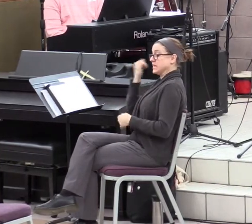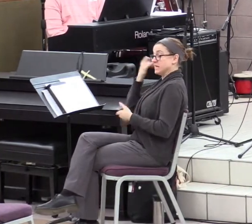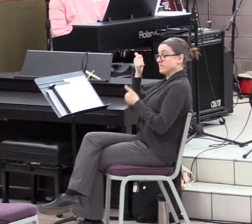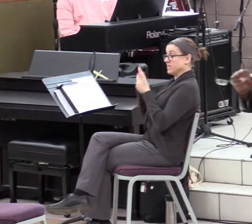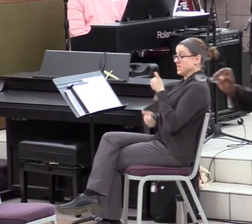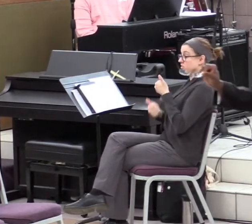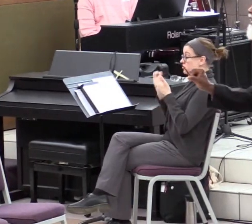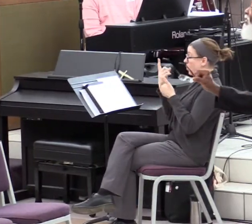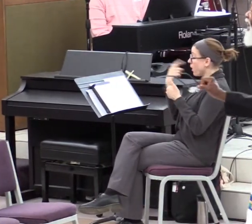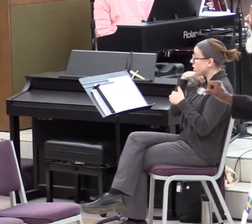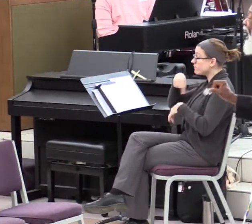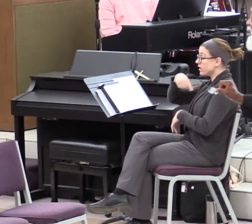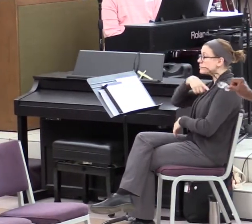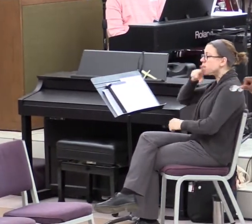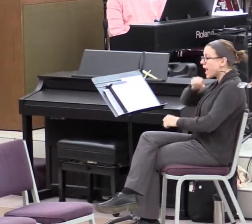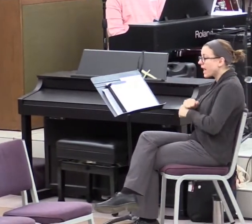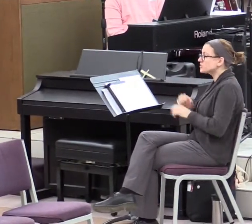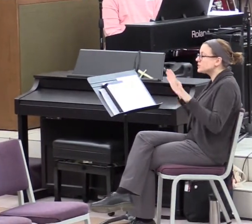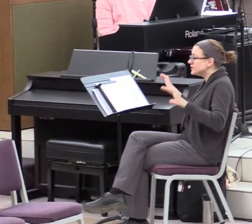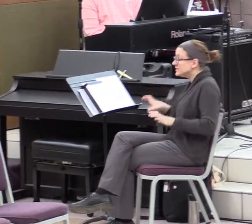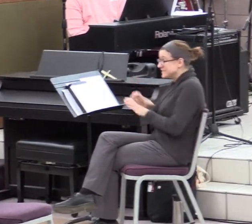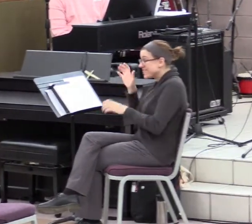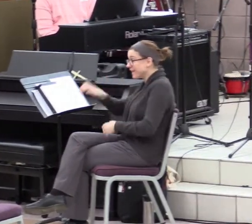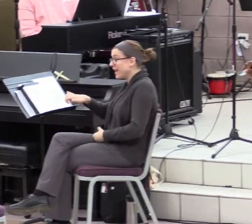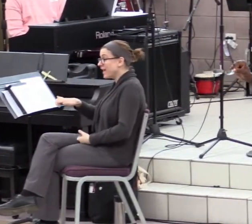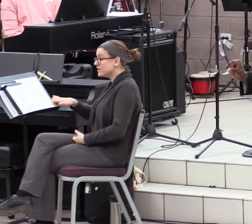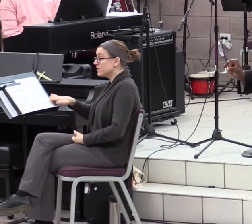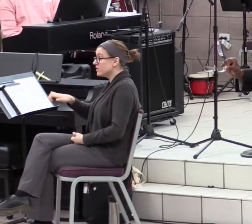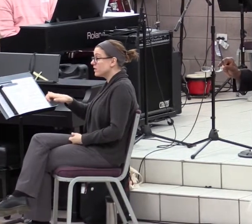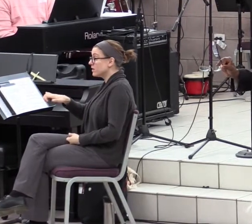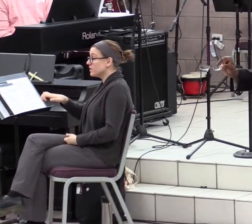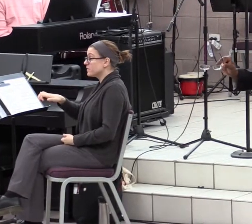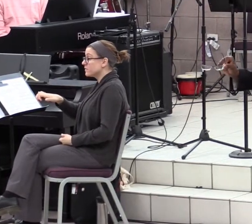of us really did that,